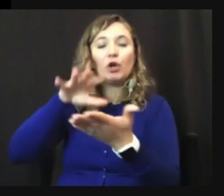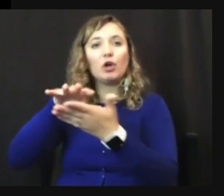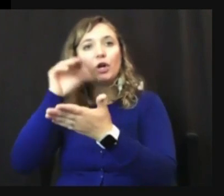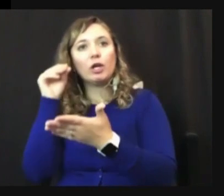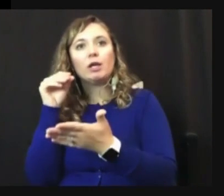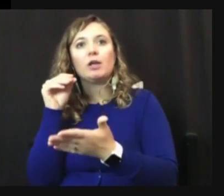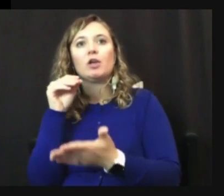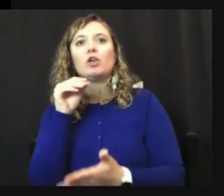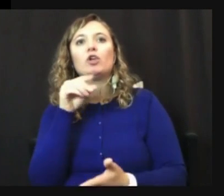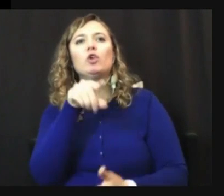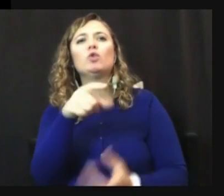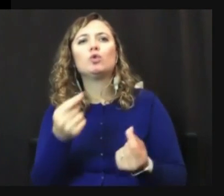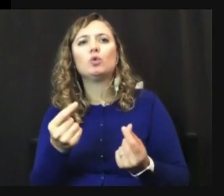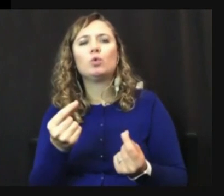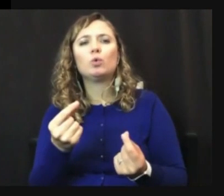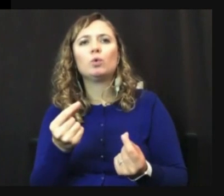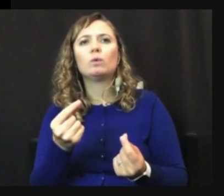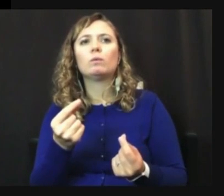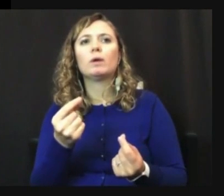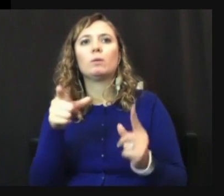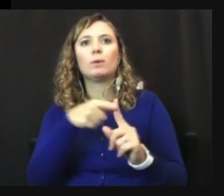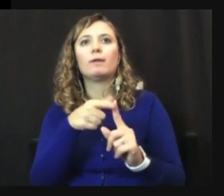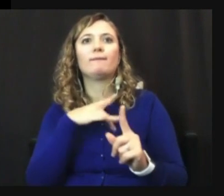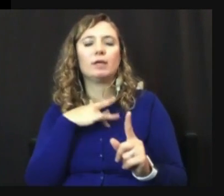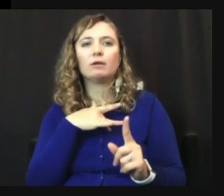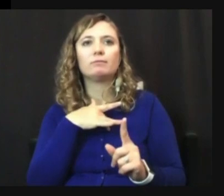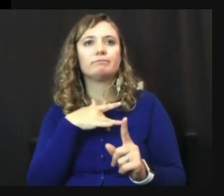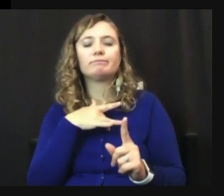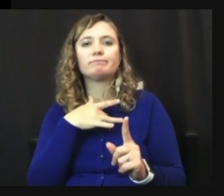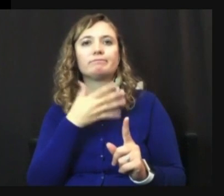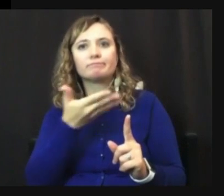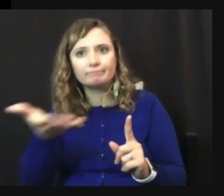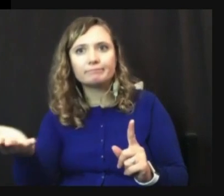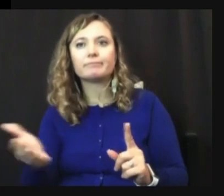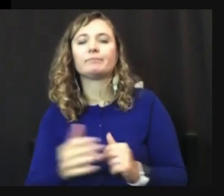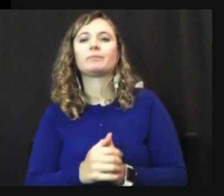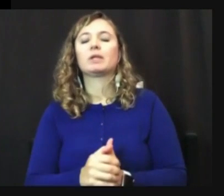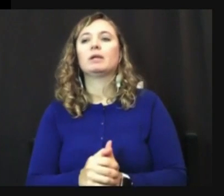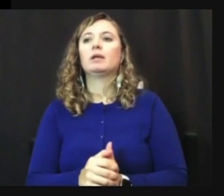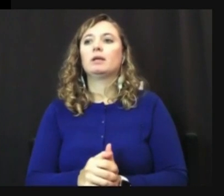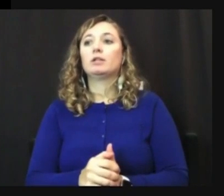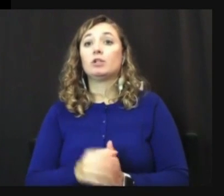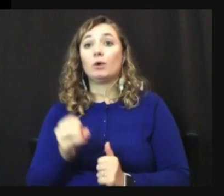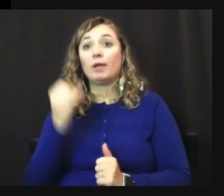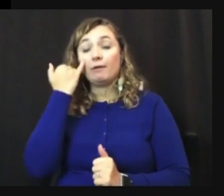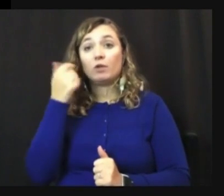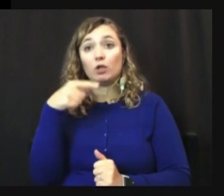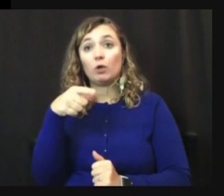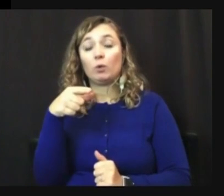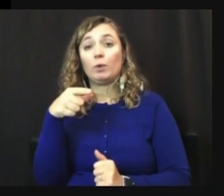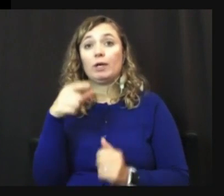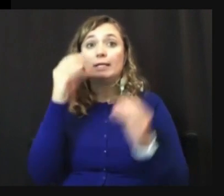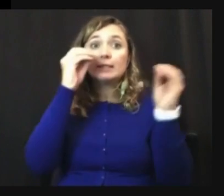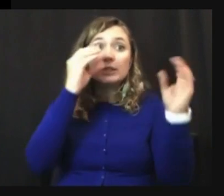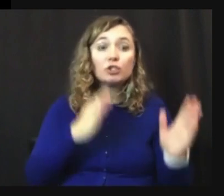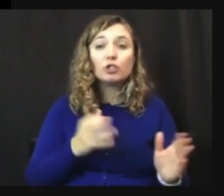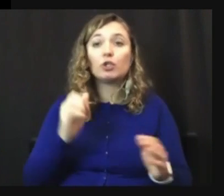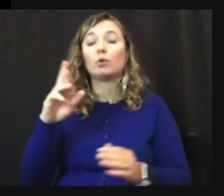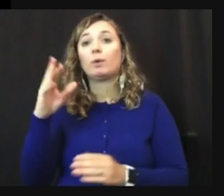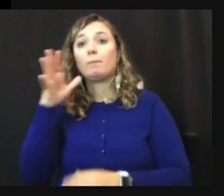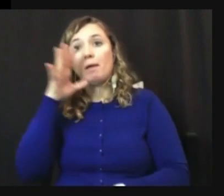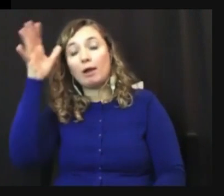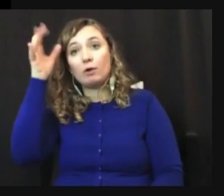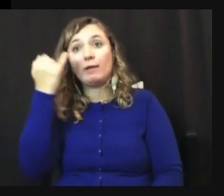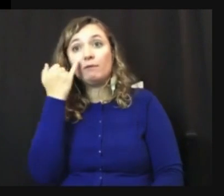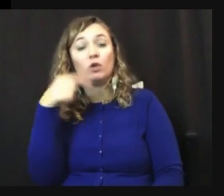you are a neurotypical parent of an autistic child, if you are a neurotypical teacher of an autistic child, if you cannot